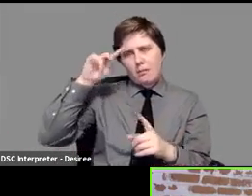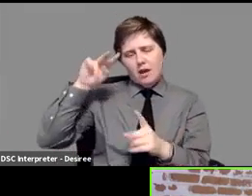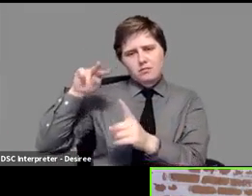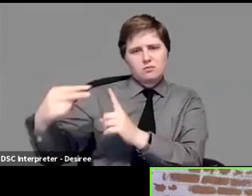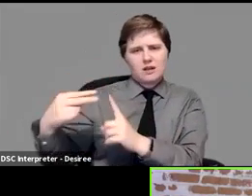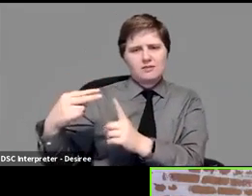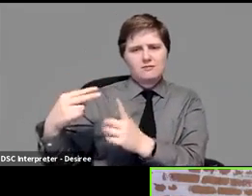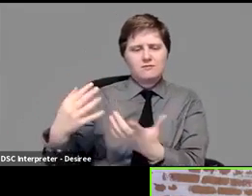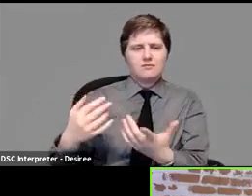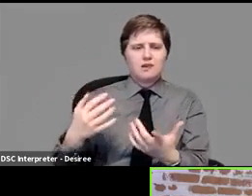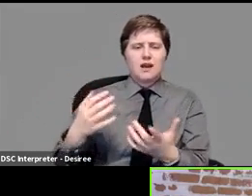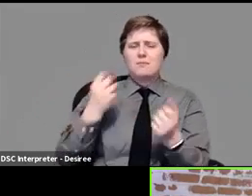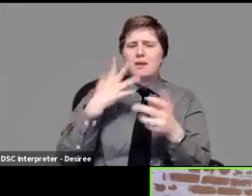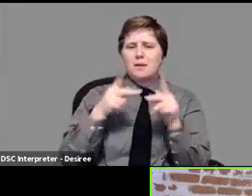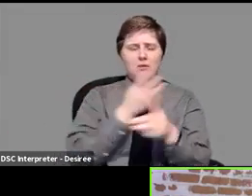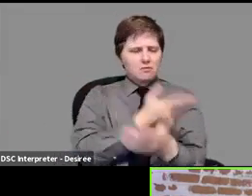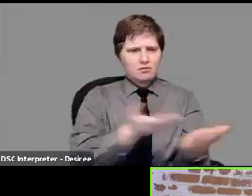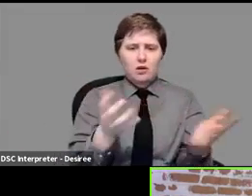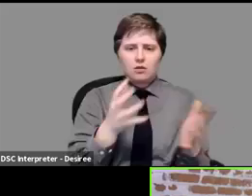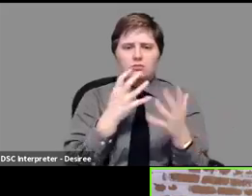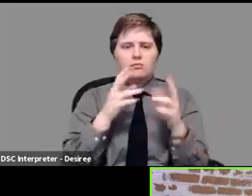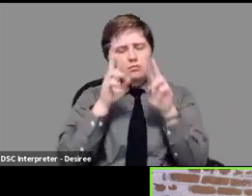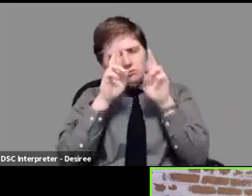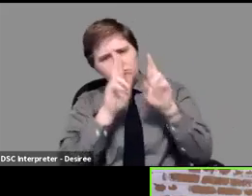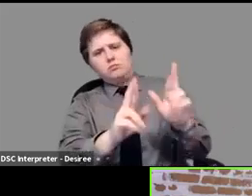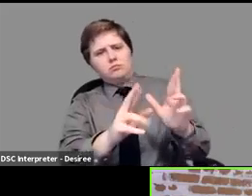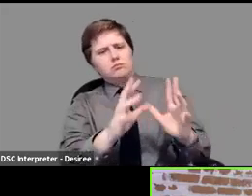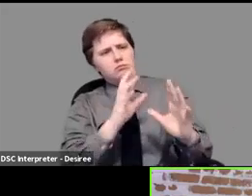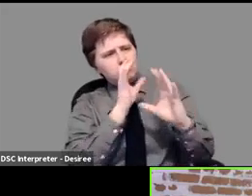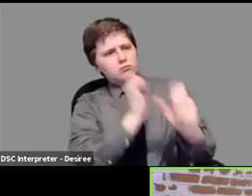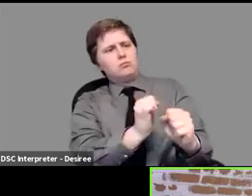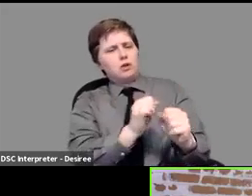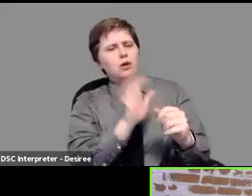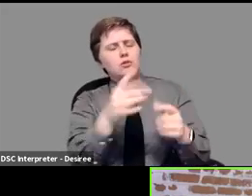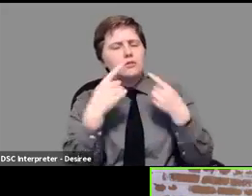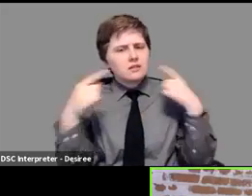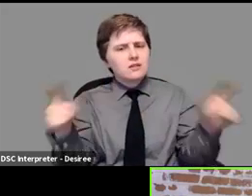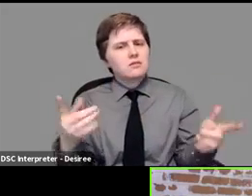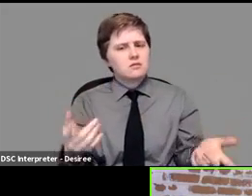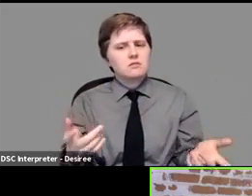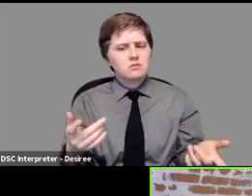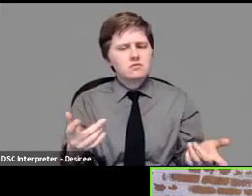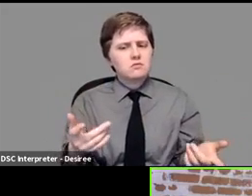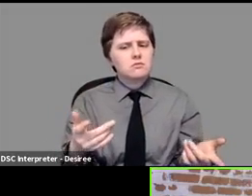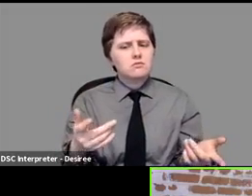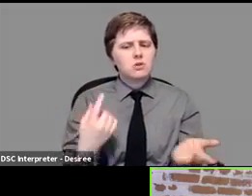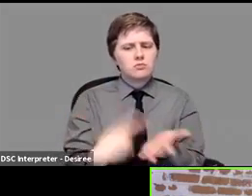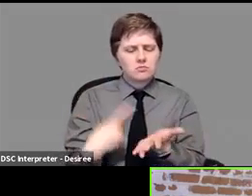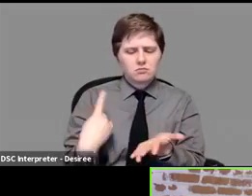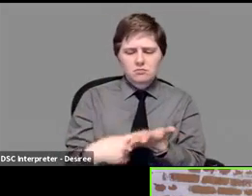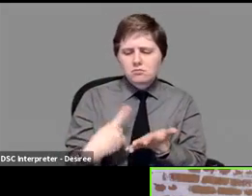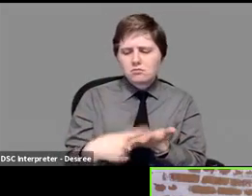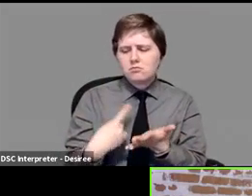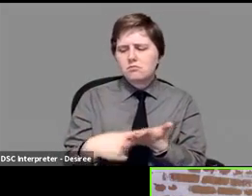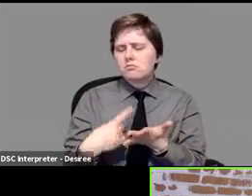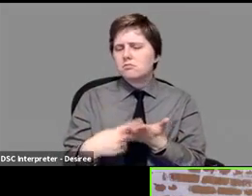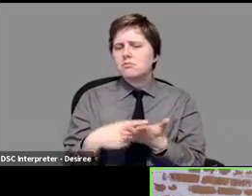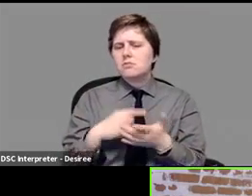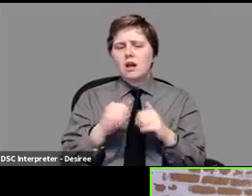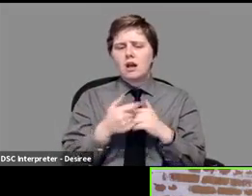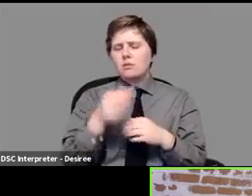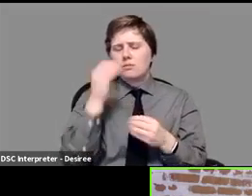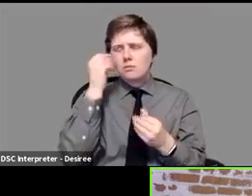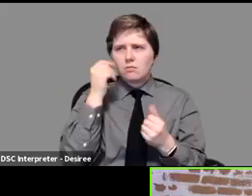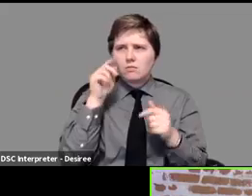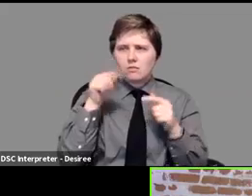a lot of people in this community who admire you and admire what you've accomplished. Talk about how you've been thinking about